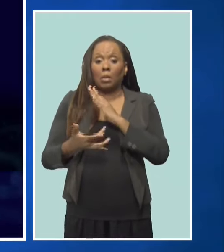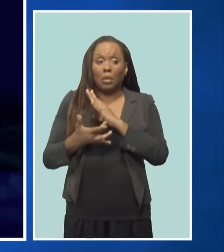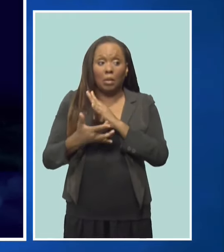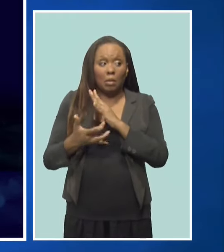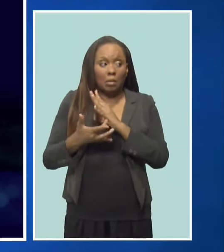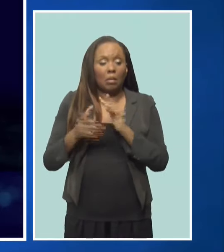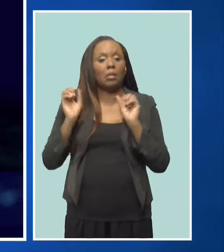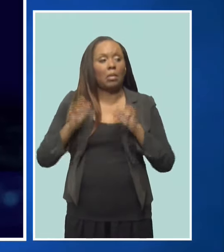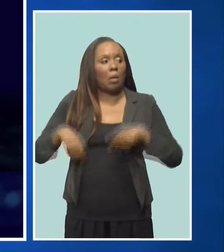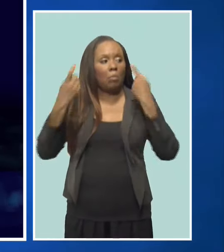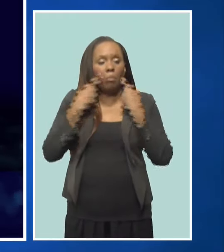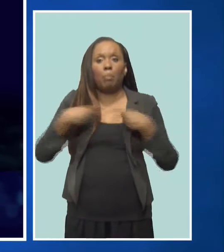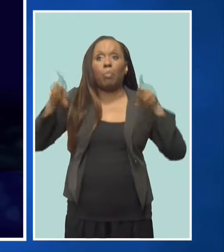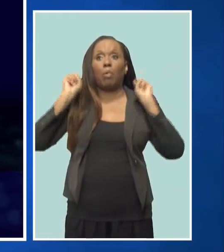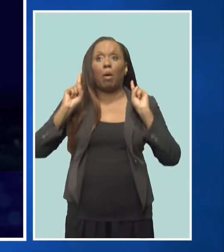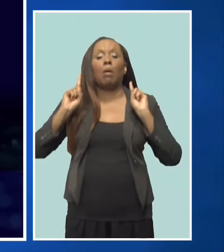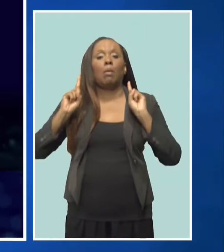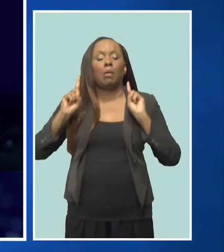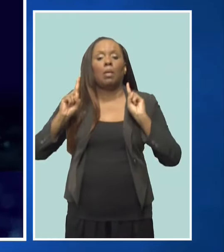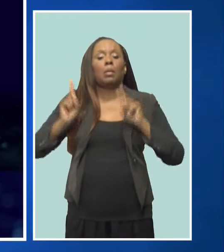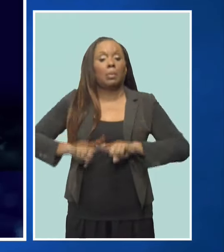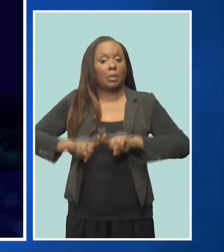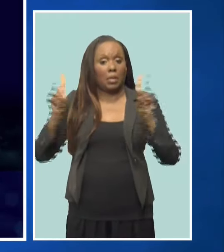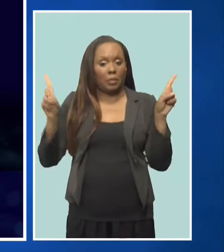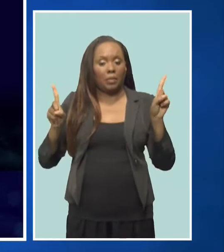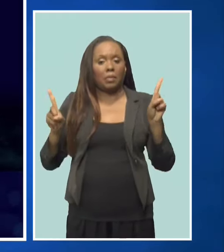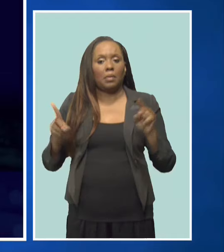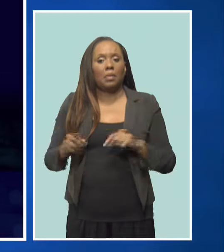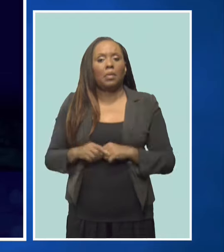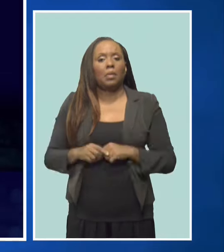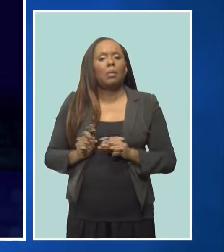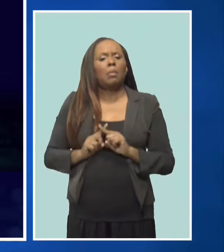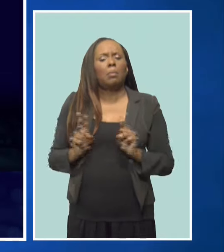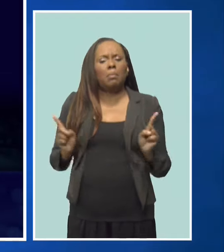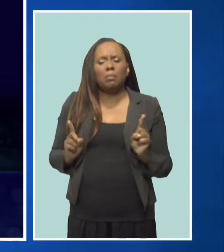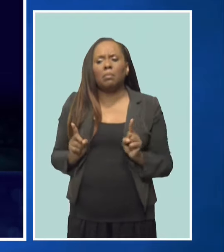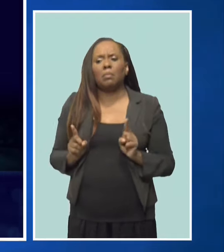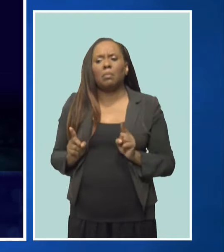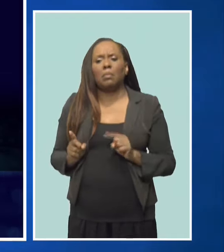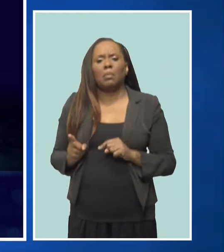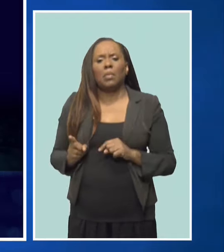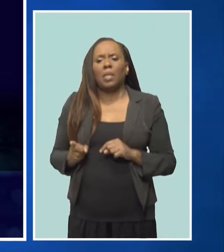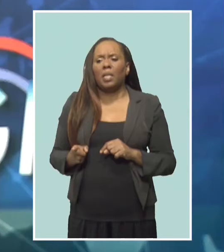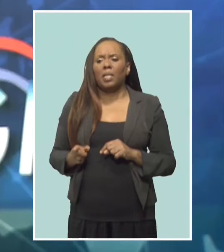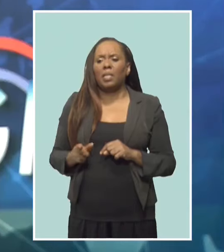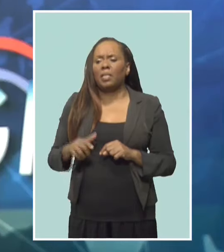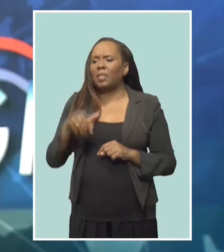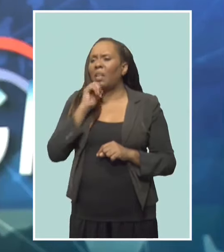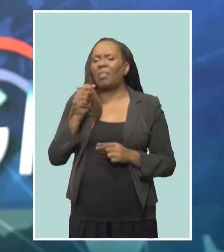that finally makes that difference, but that won't happen by chance. We have to make it so.